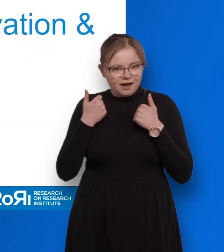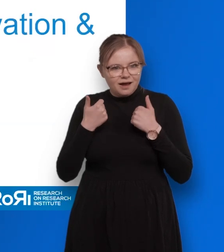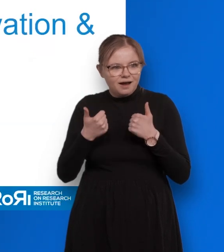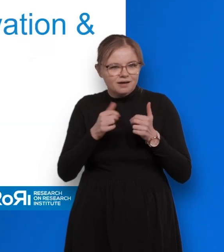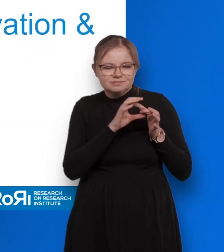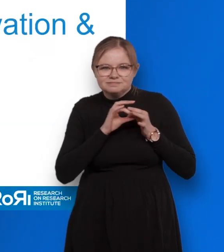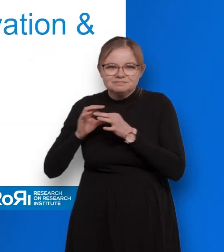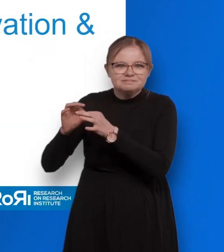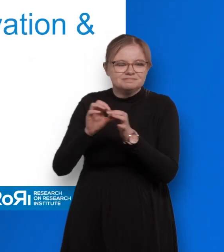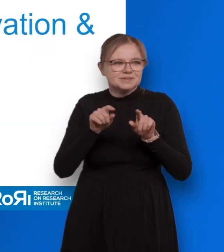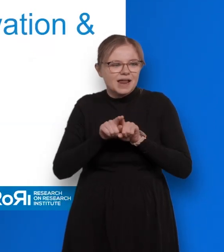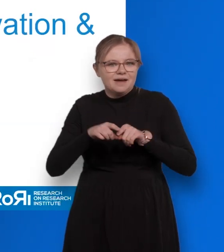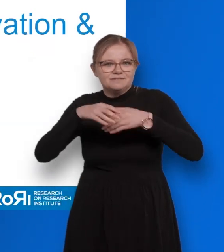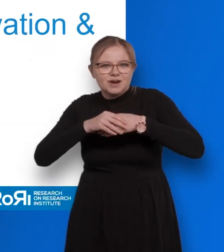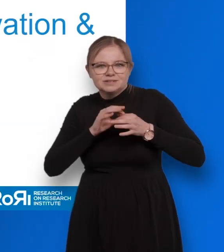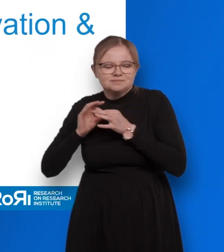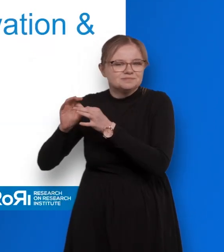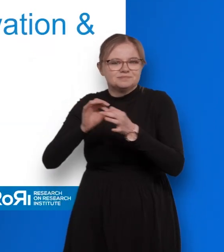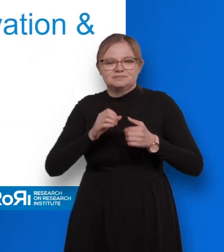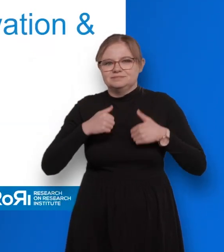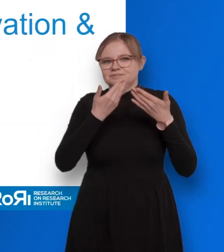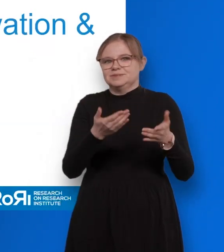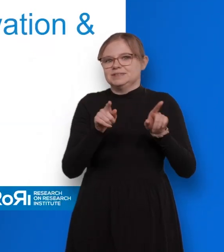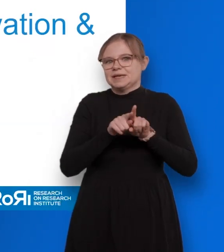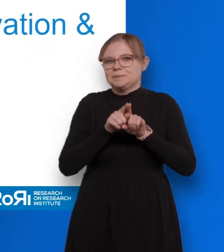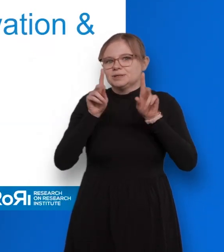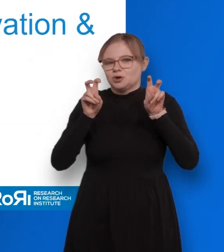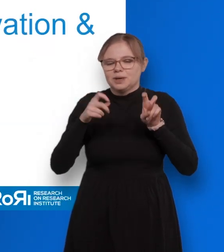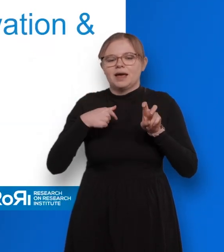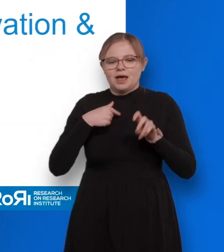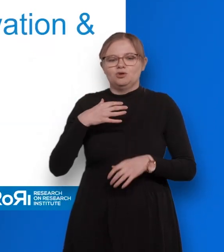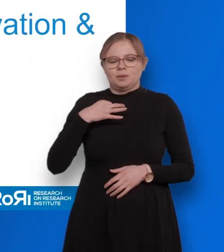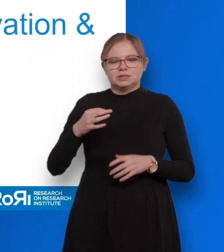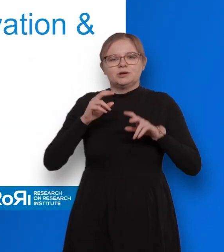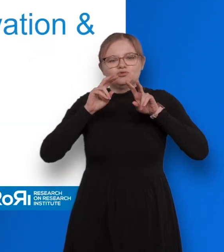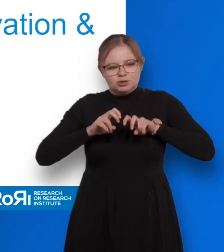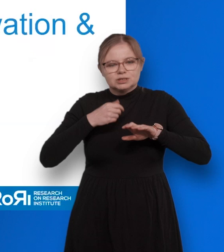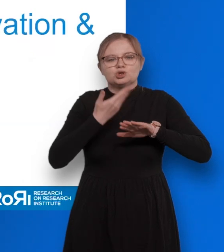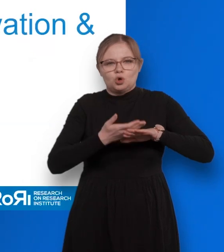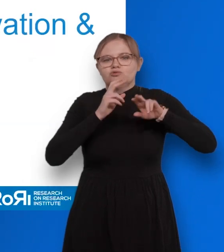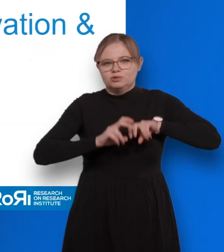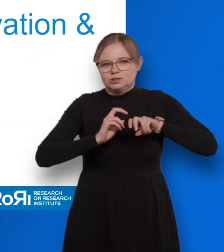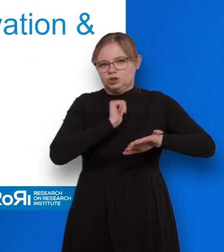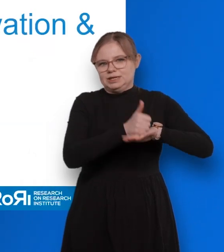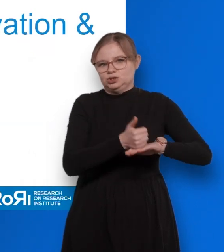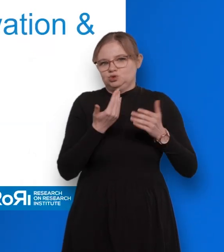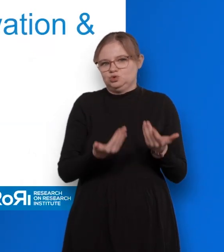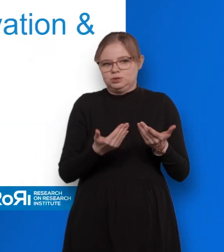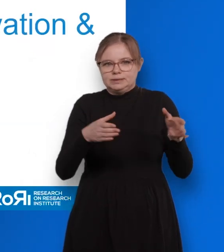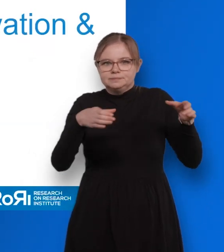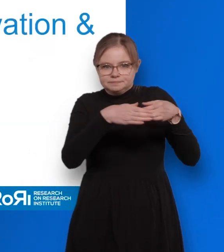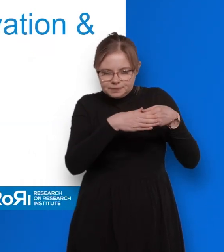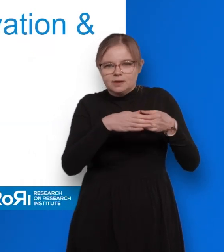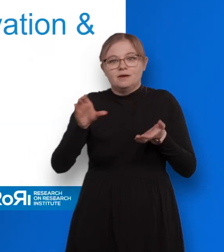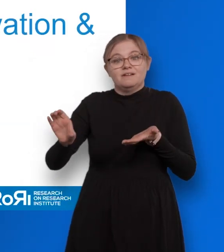among friends presenting on this topic. I'm representing the Research on Research Institute today, which has funding